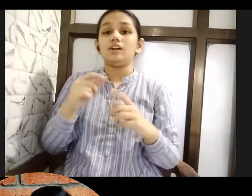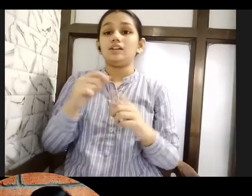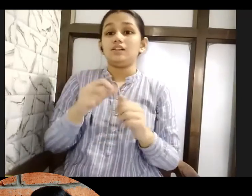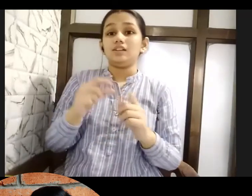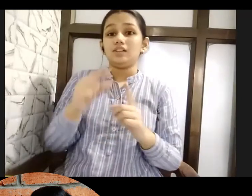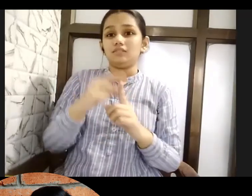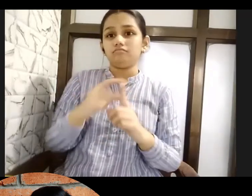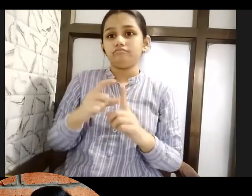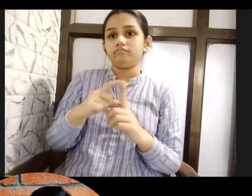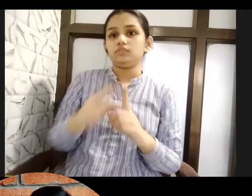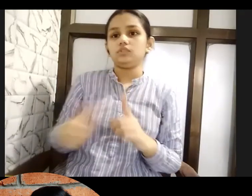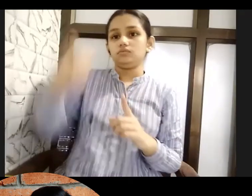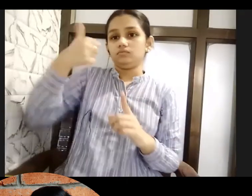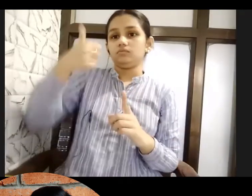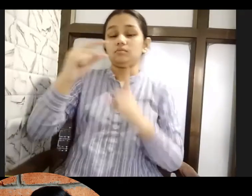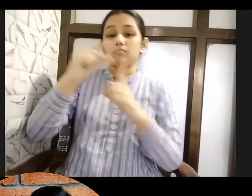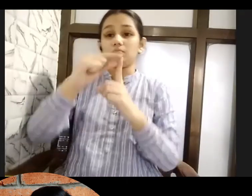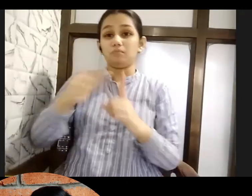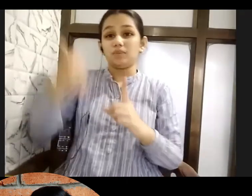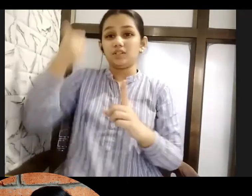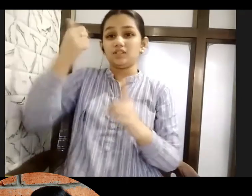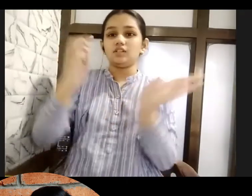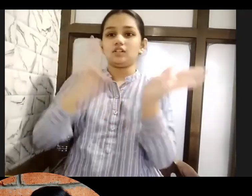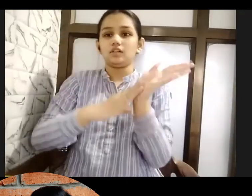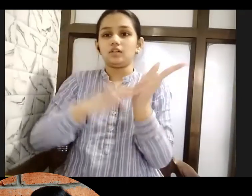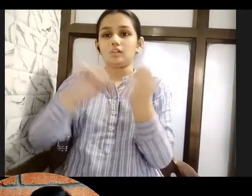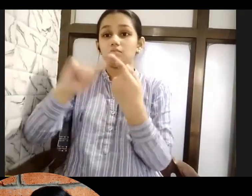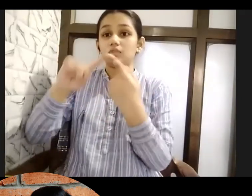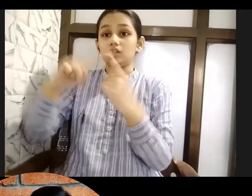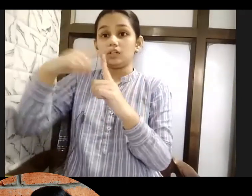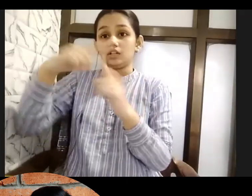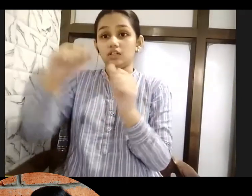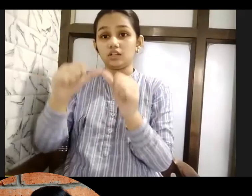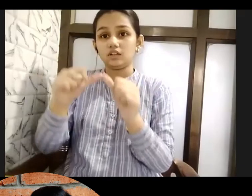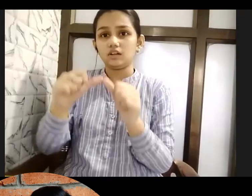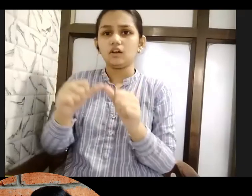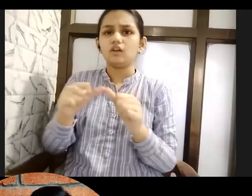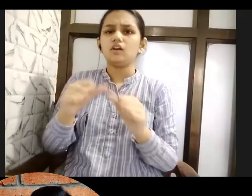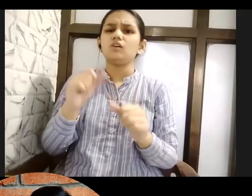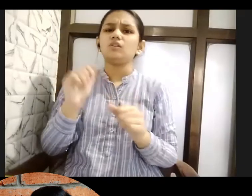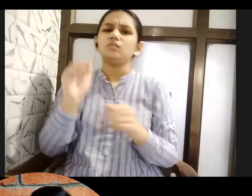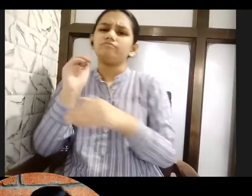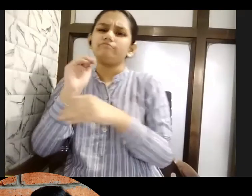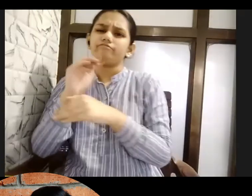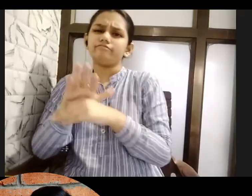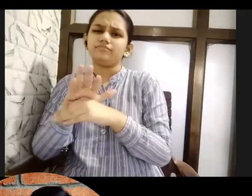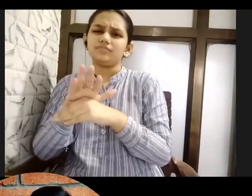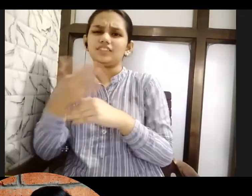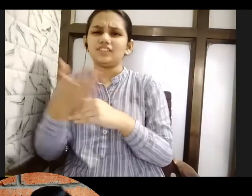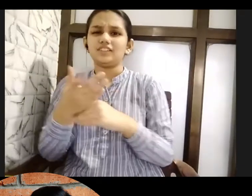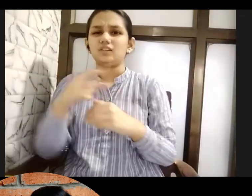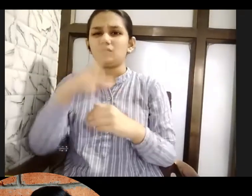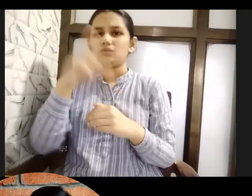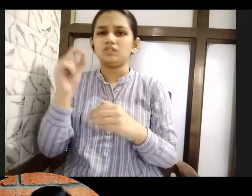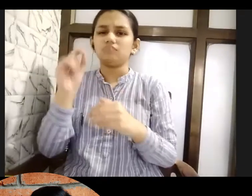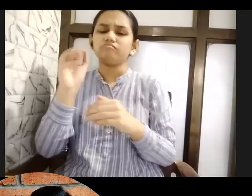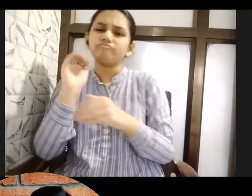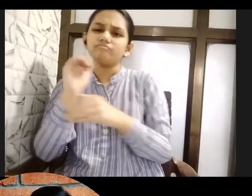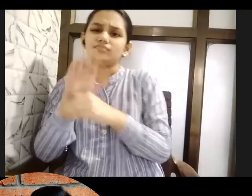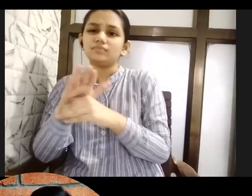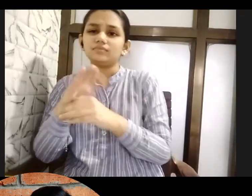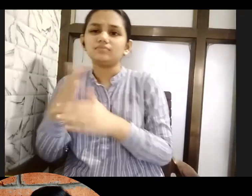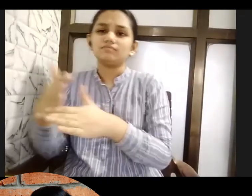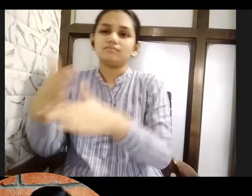president, Mrs. Meeta Sheth. We can share it with her also. Yeah. So we can share it